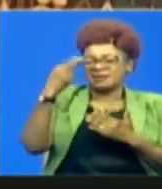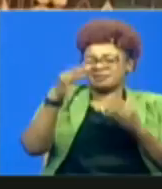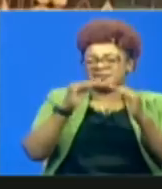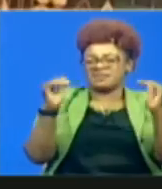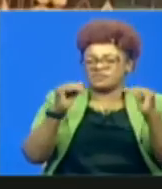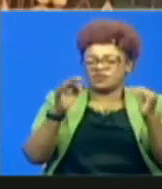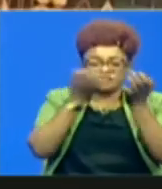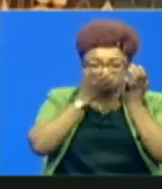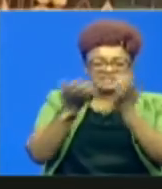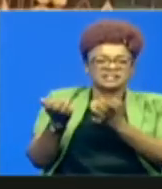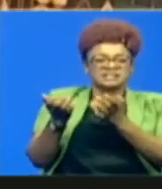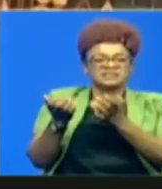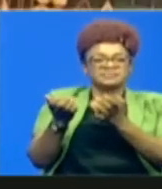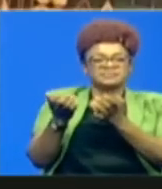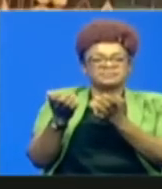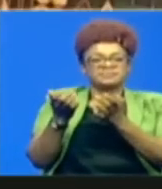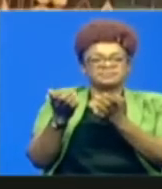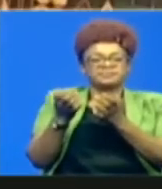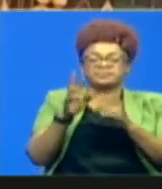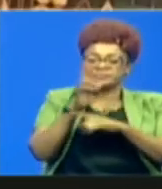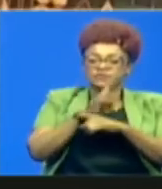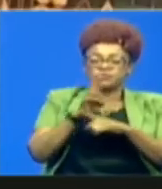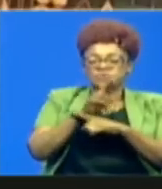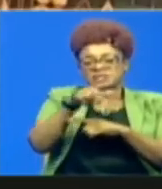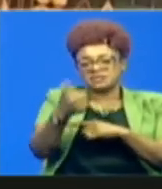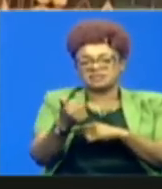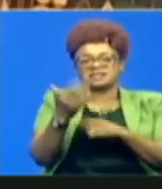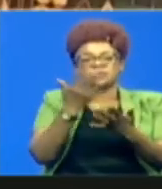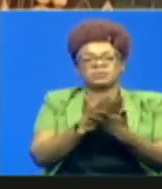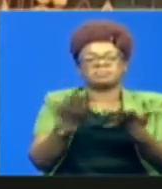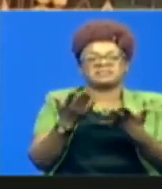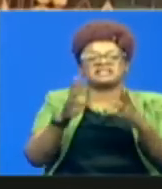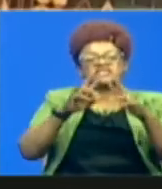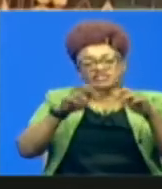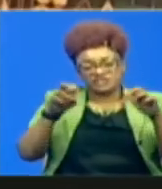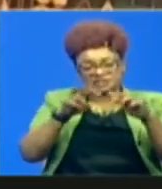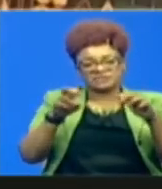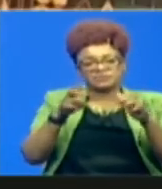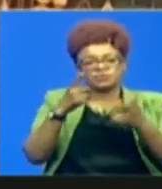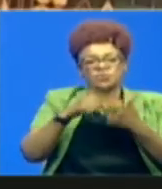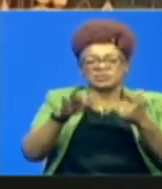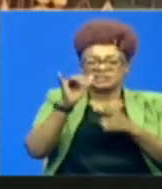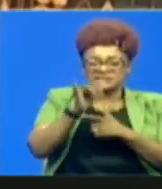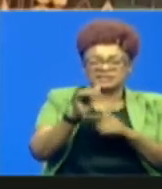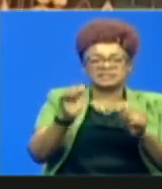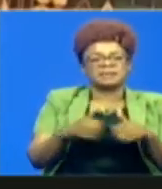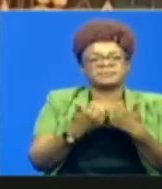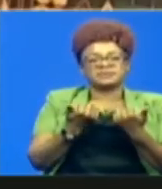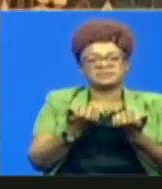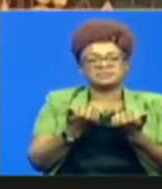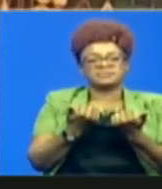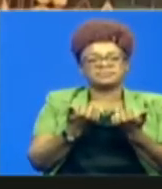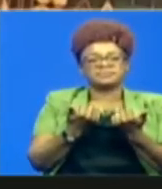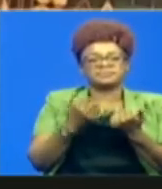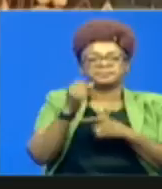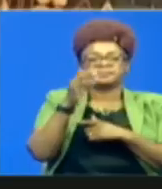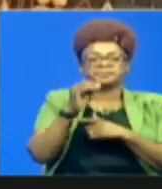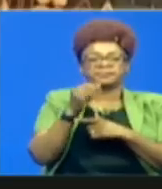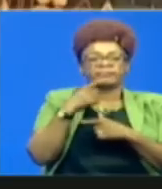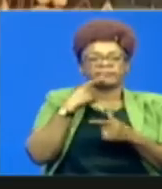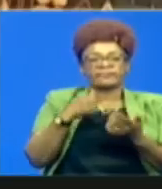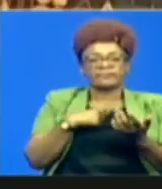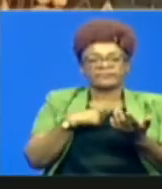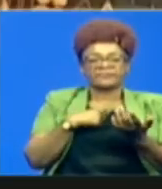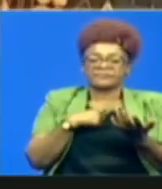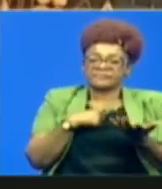So you just use another equipment and just check what is happening, you know. So they told me, I don't know if